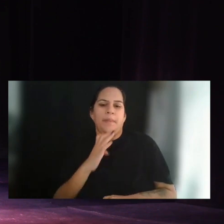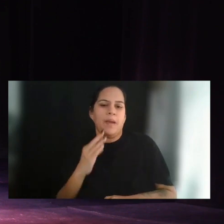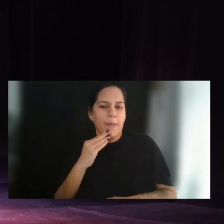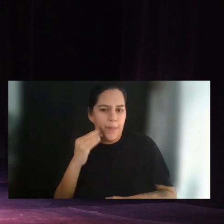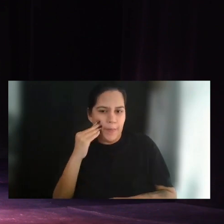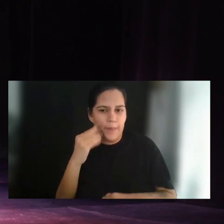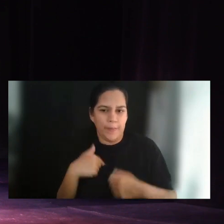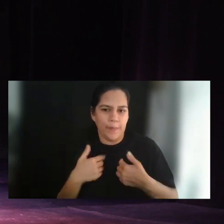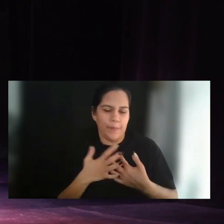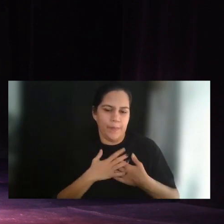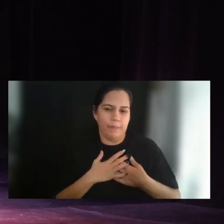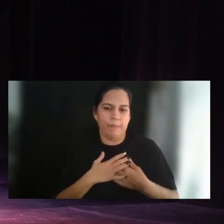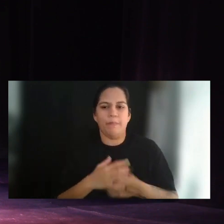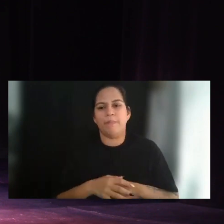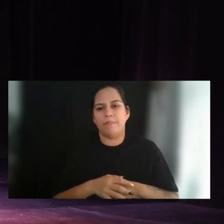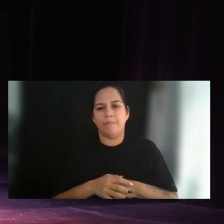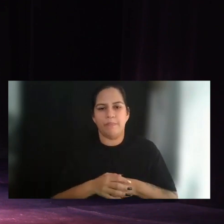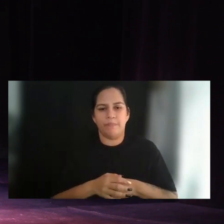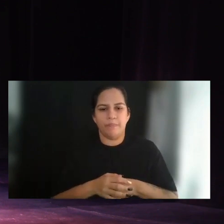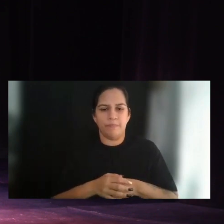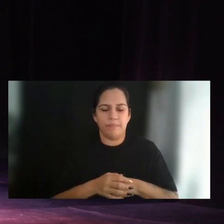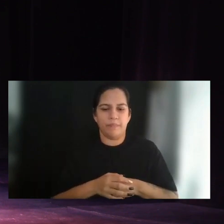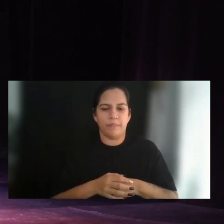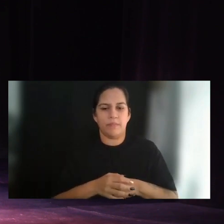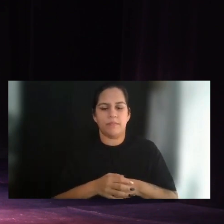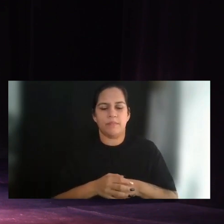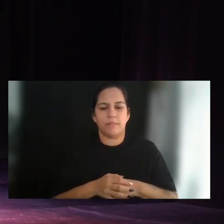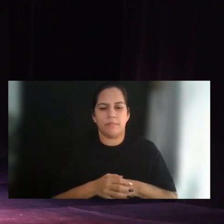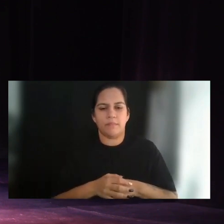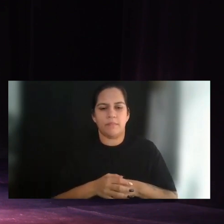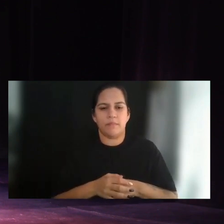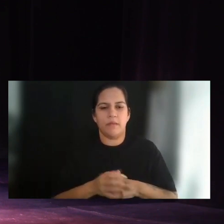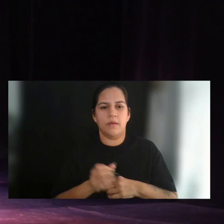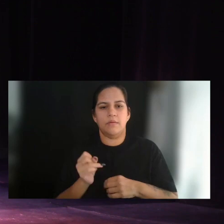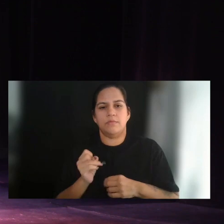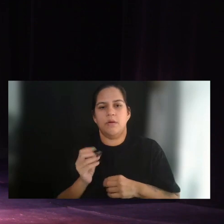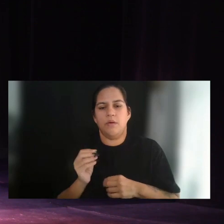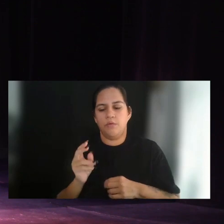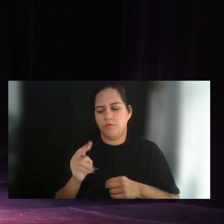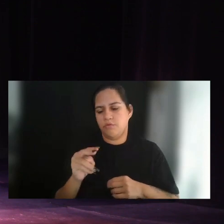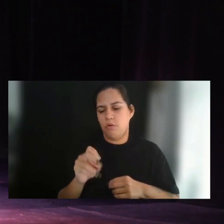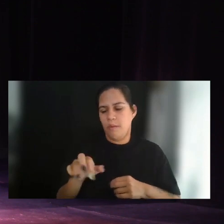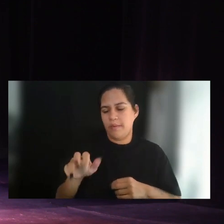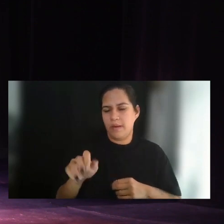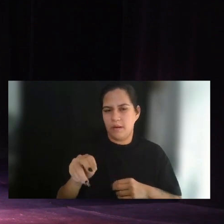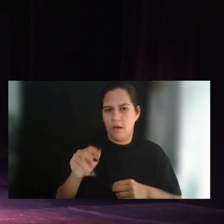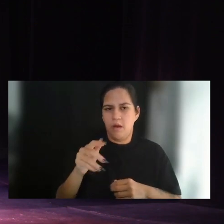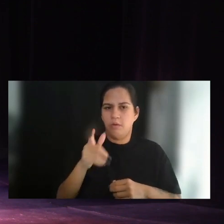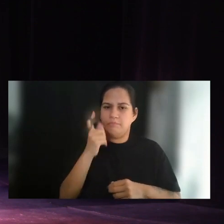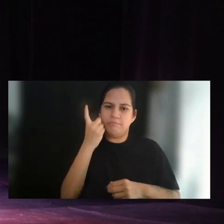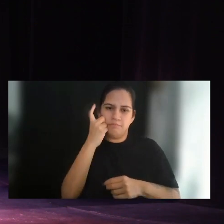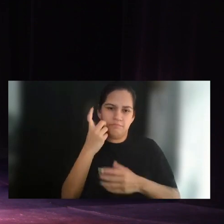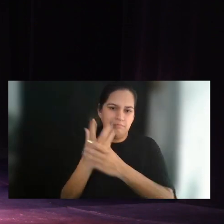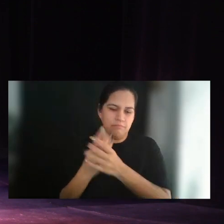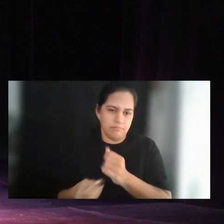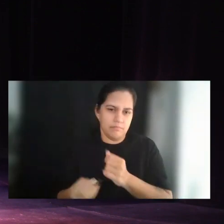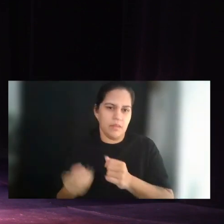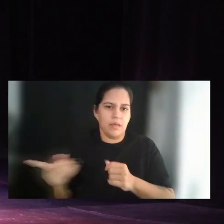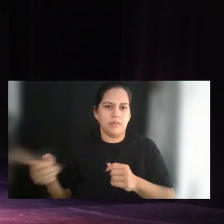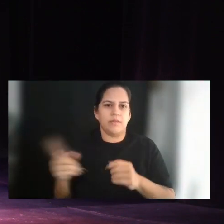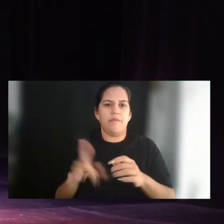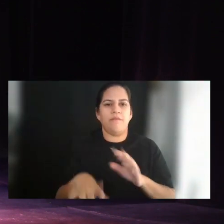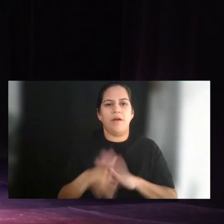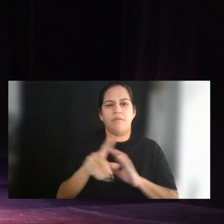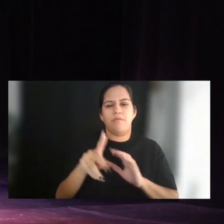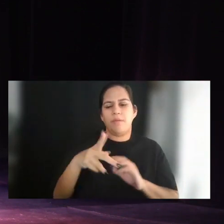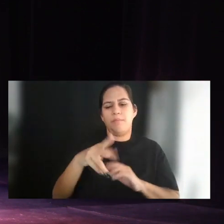So a beloved, Norman Armour, our beloved programmer who recently passed away, who was invoked, the founder of the Push Festival, he used to speak